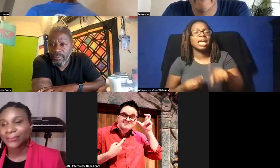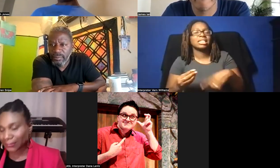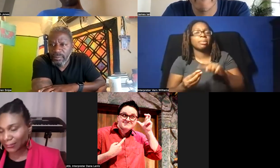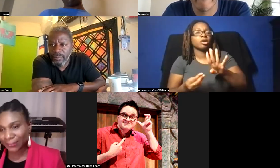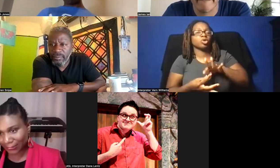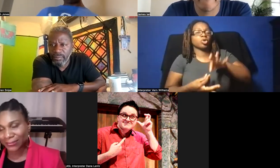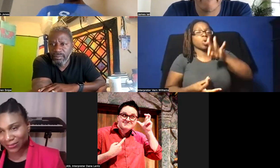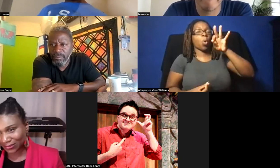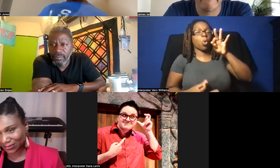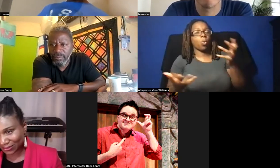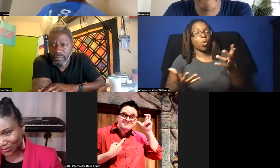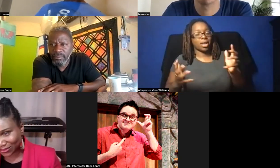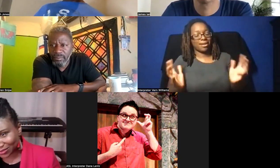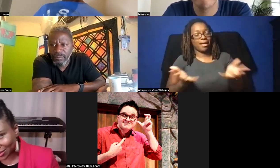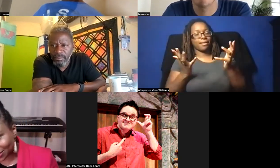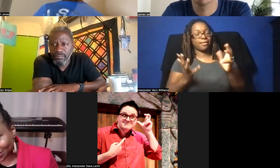So.